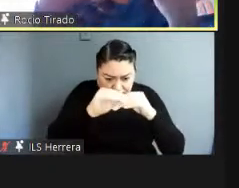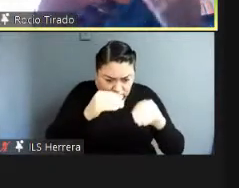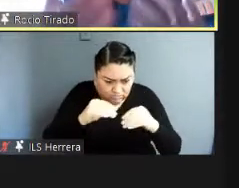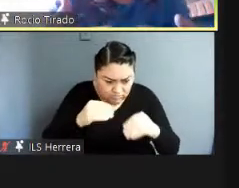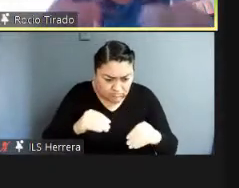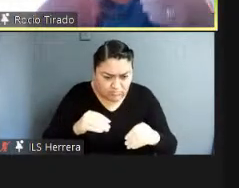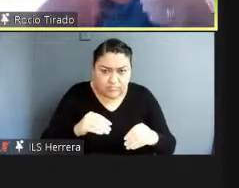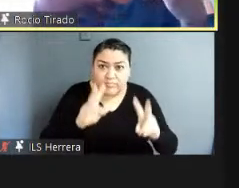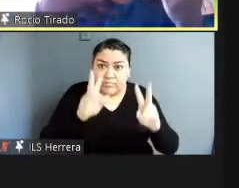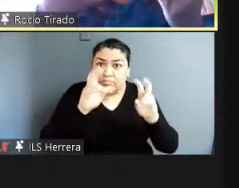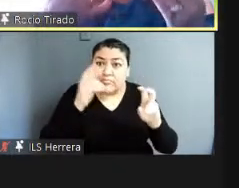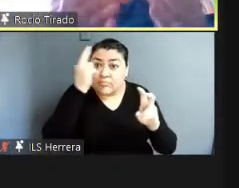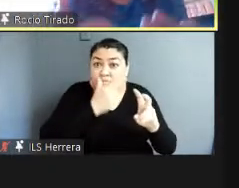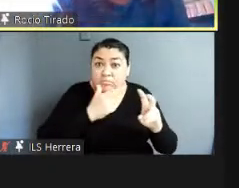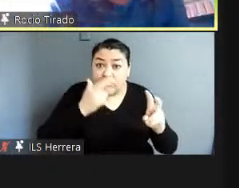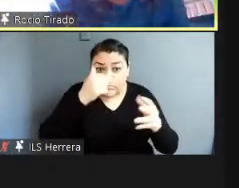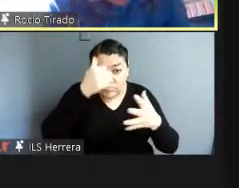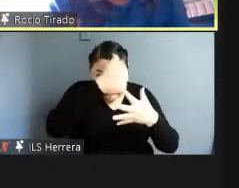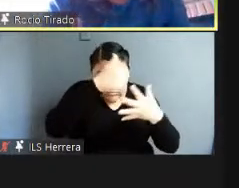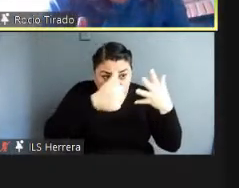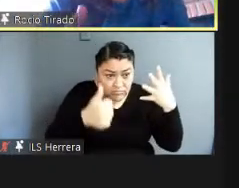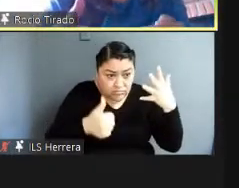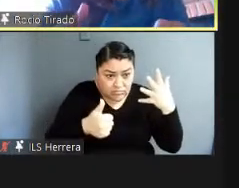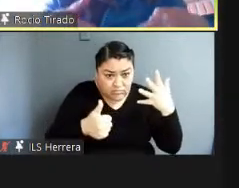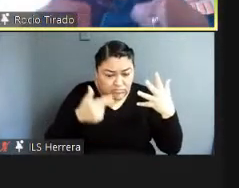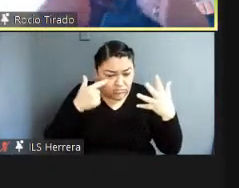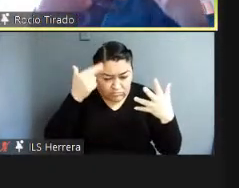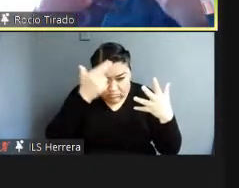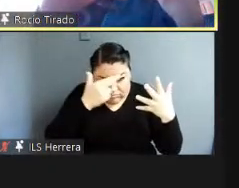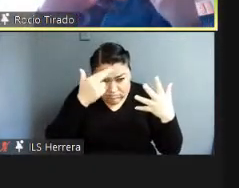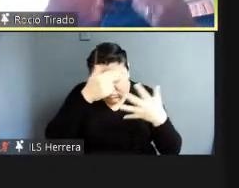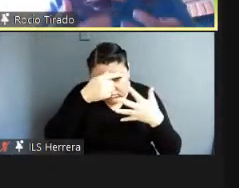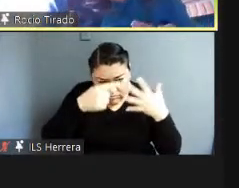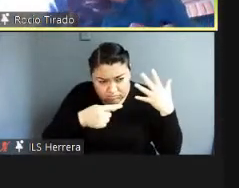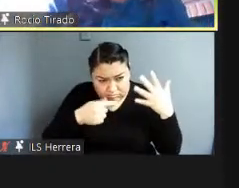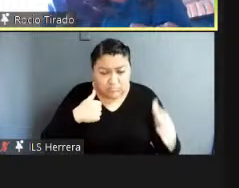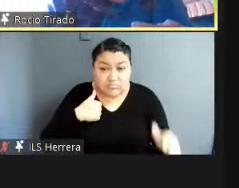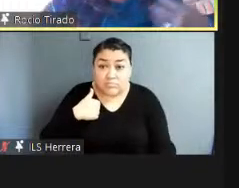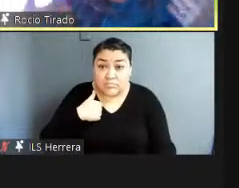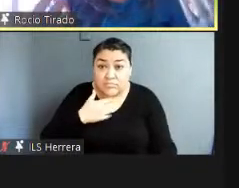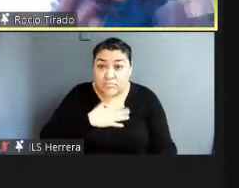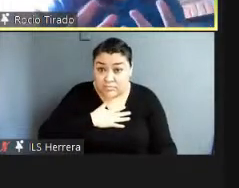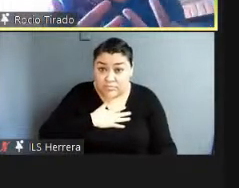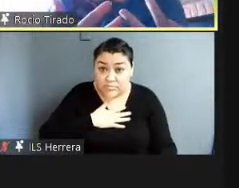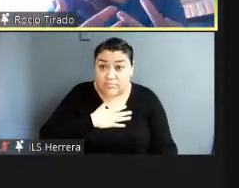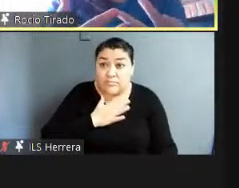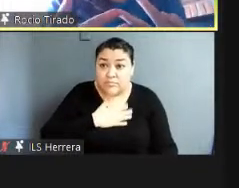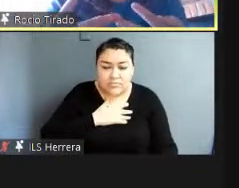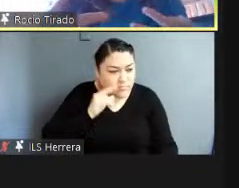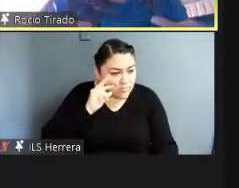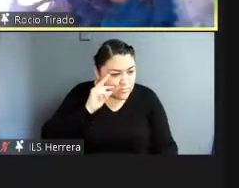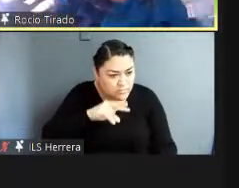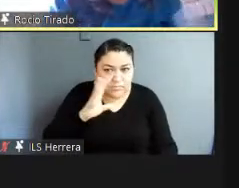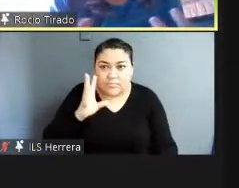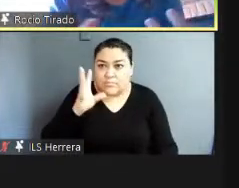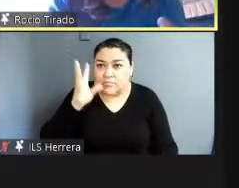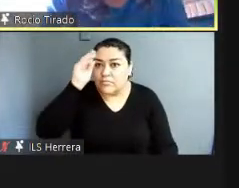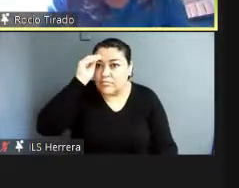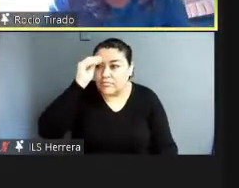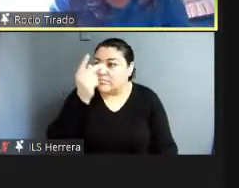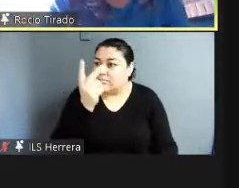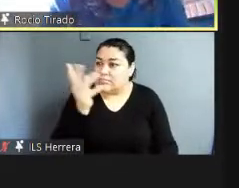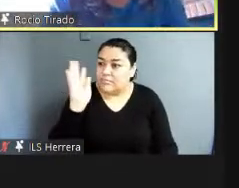collaborative work, and we worked very harmonically in reviewing each of the profiles. This allowed me